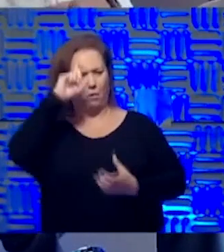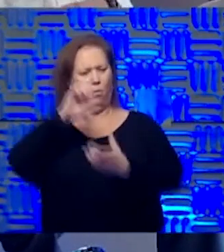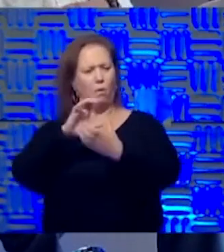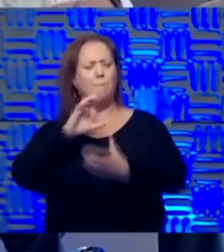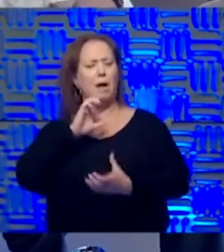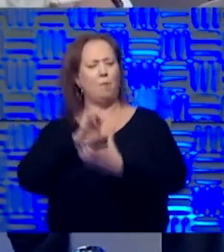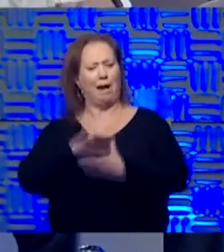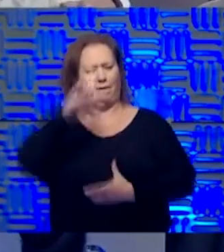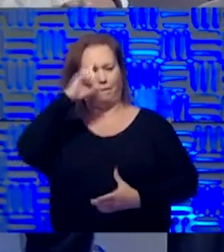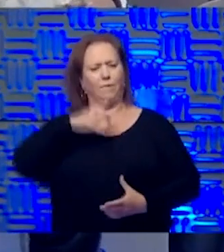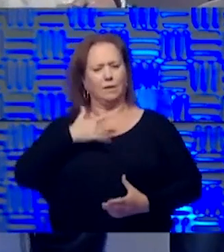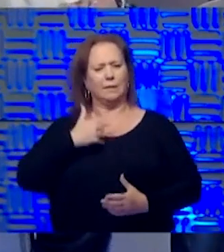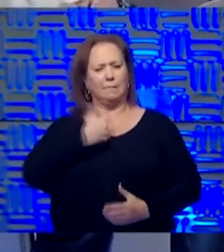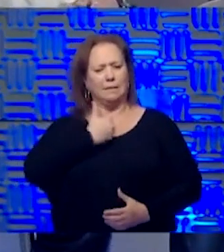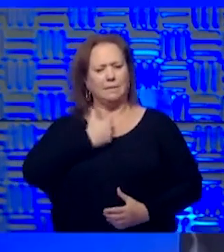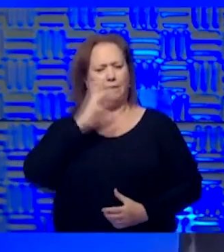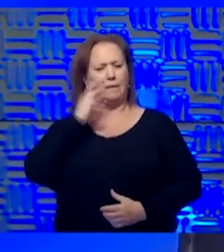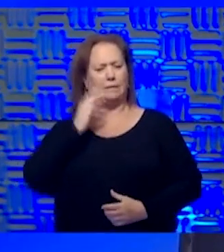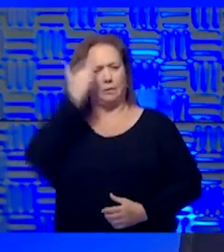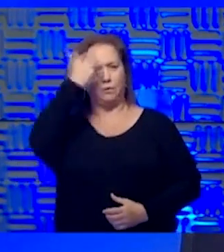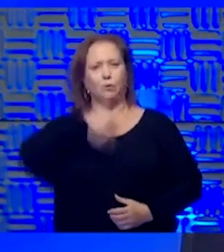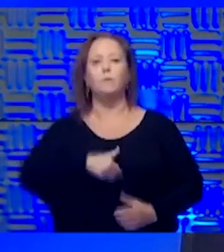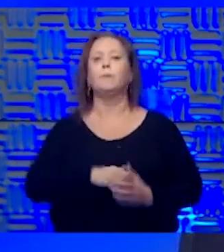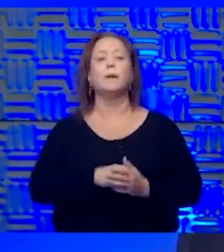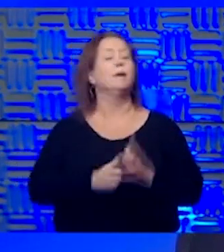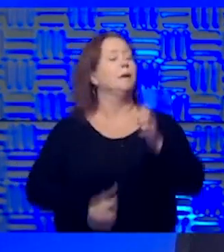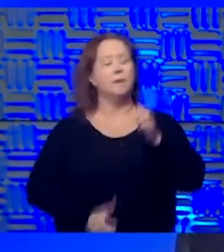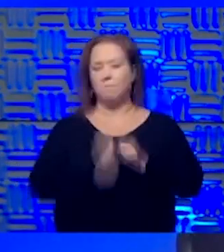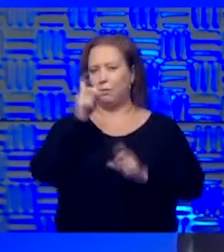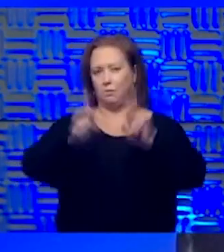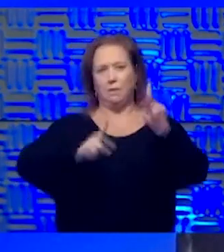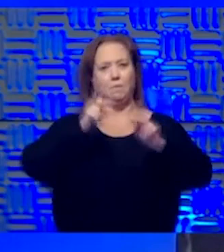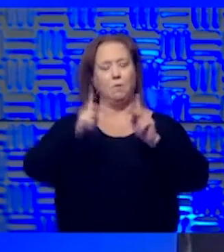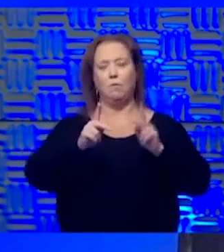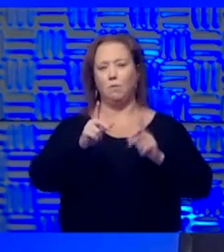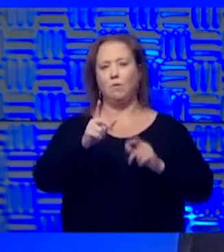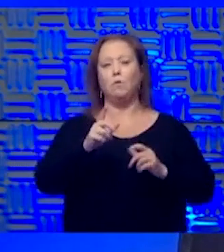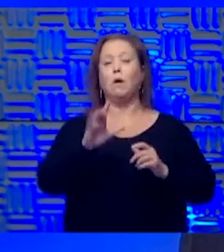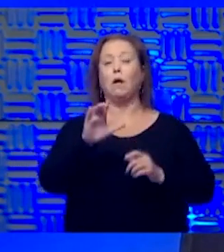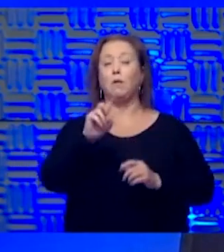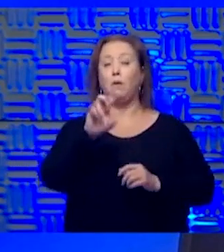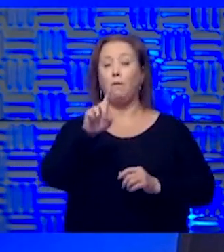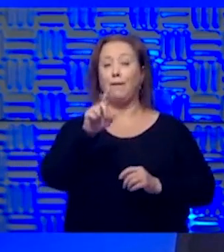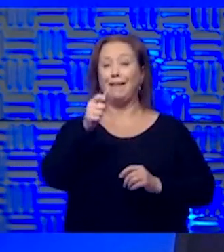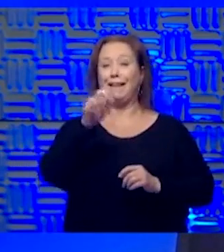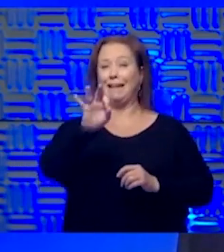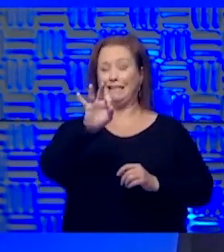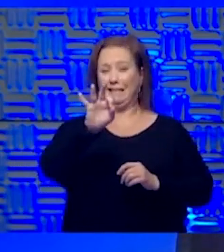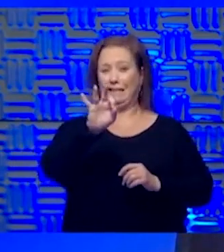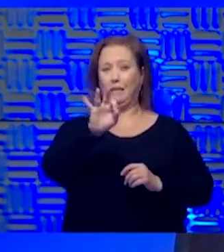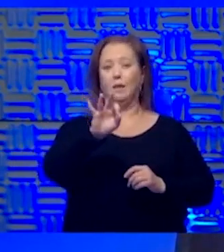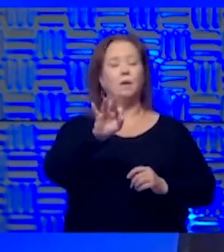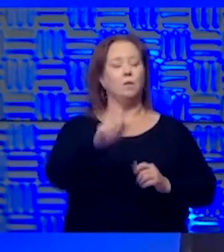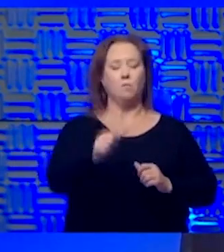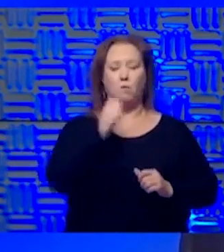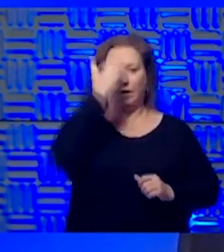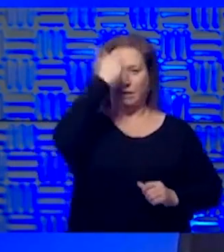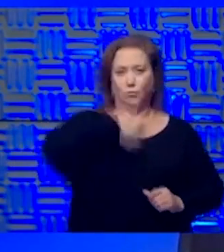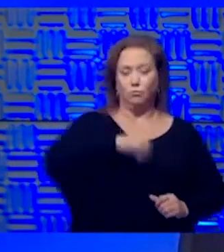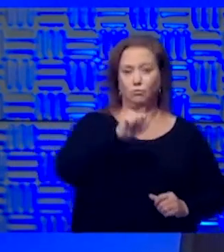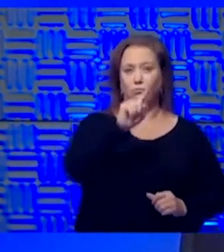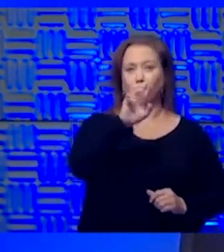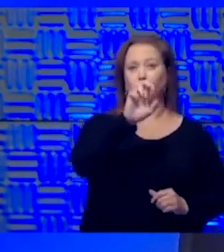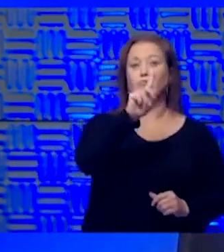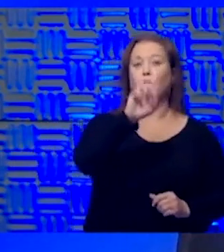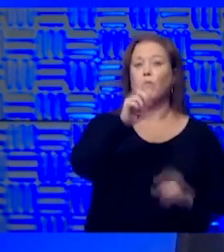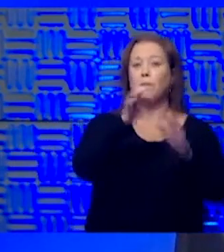people that have strokes don't have them from COVID-19, and most patients with COVID-19 will not get strokes. But it is